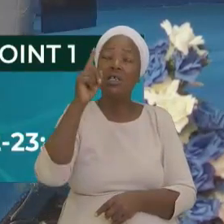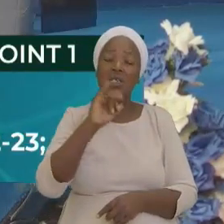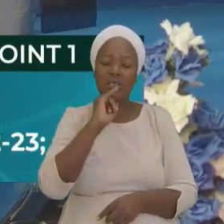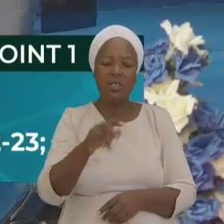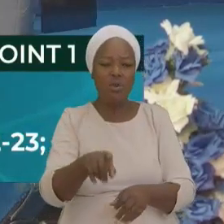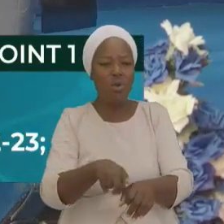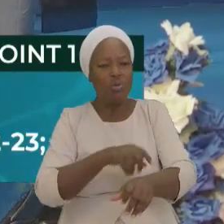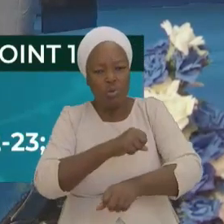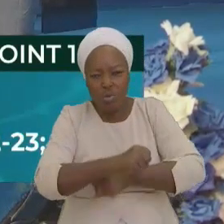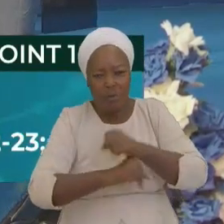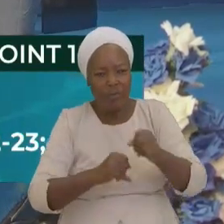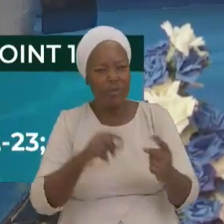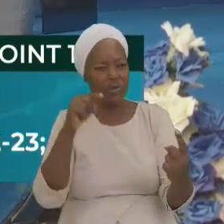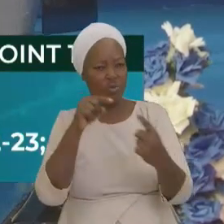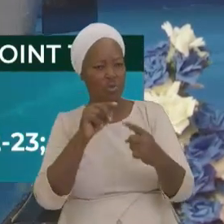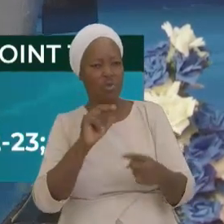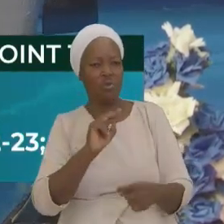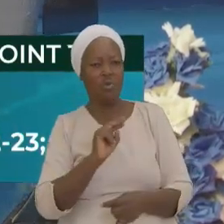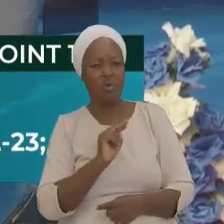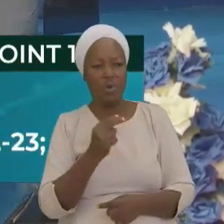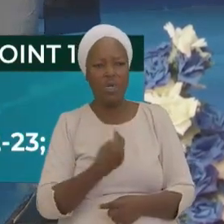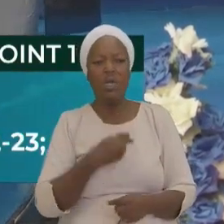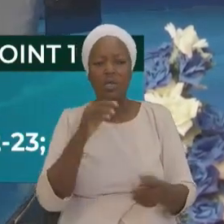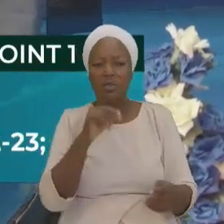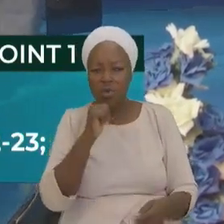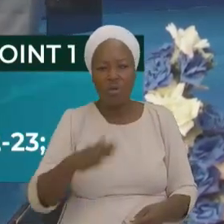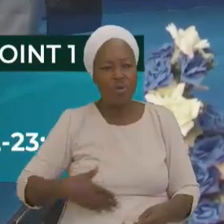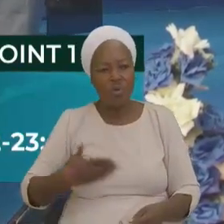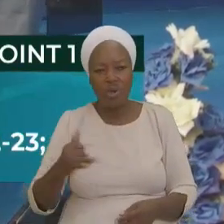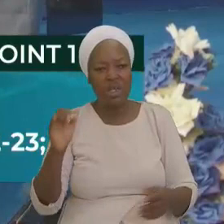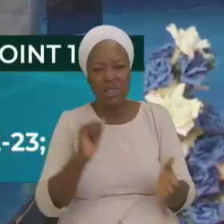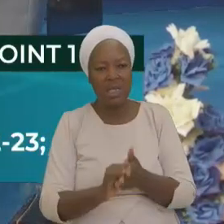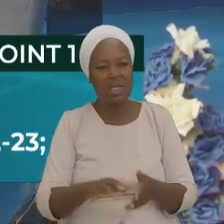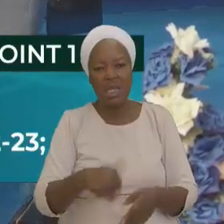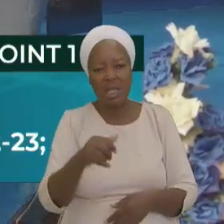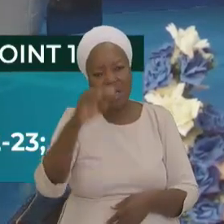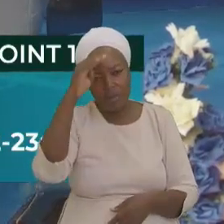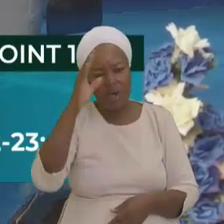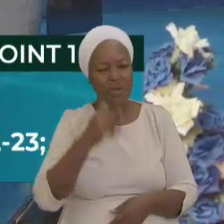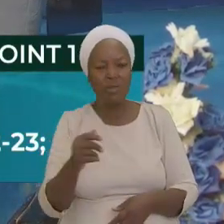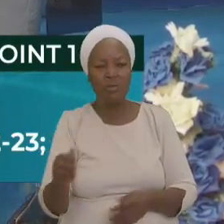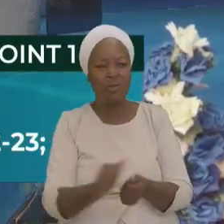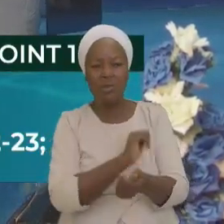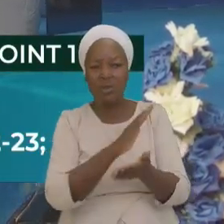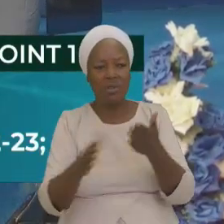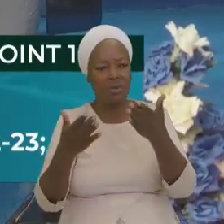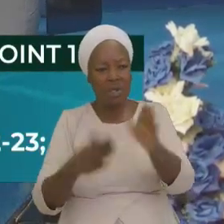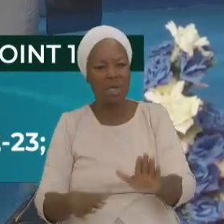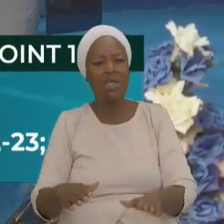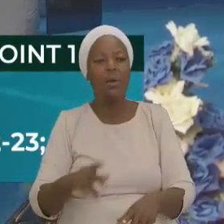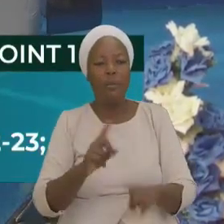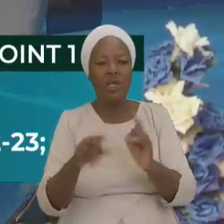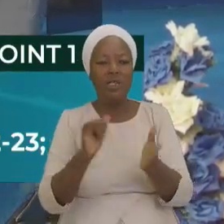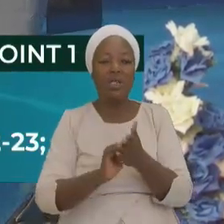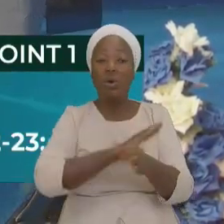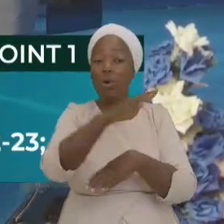what? Not willing that any should perish, but that all should